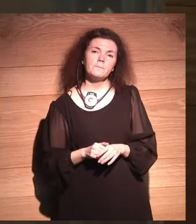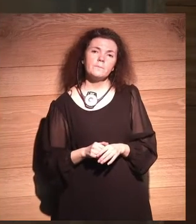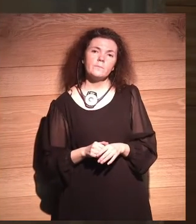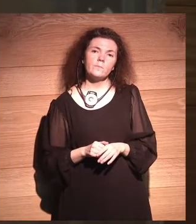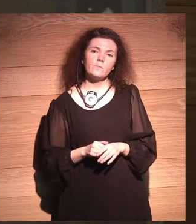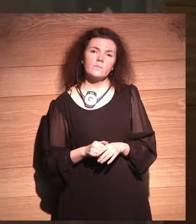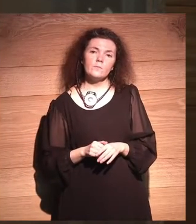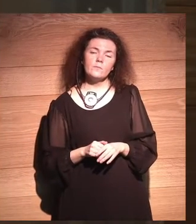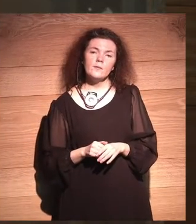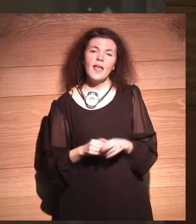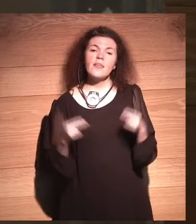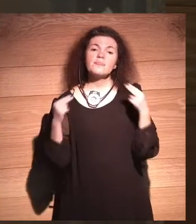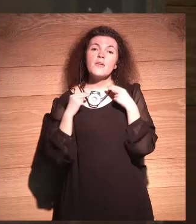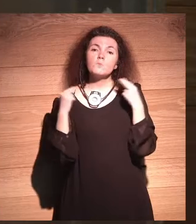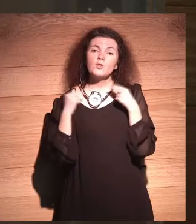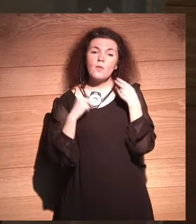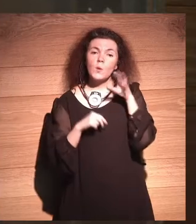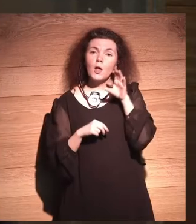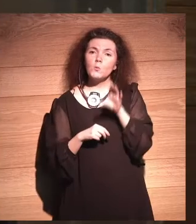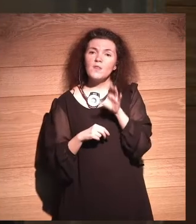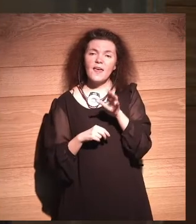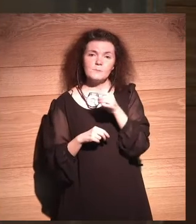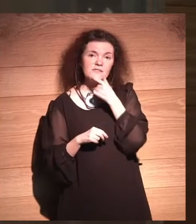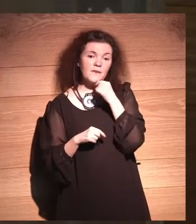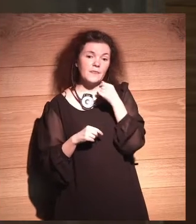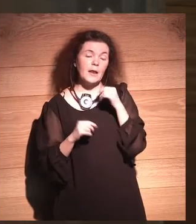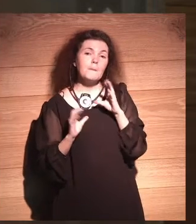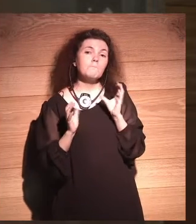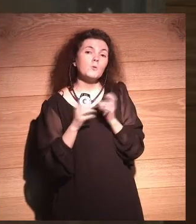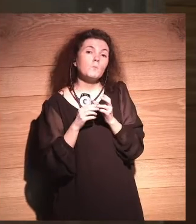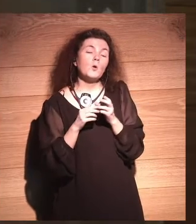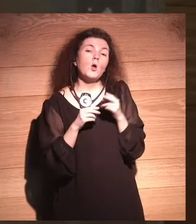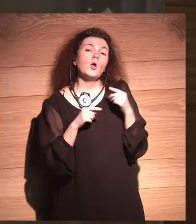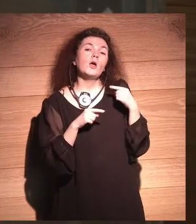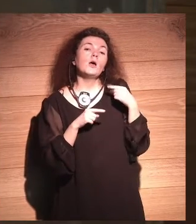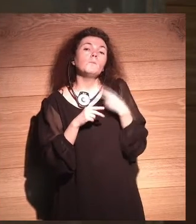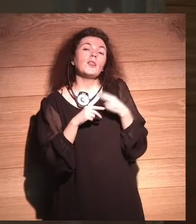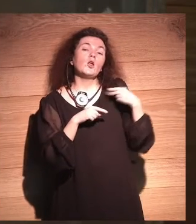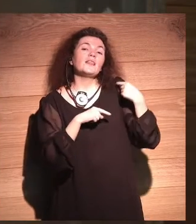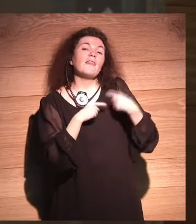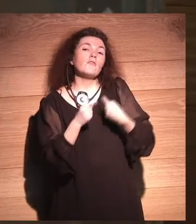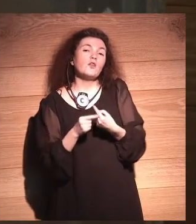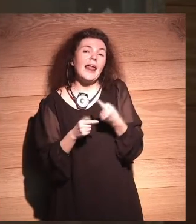same. It is easier to be a parliamentary or member of parliament in a community where traditional political